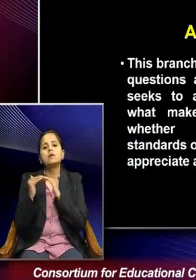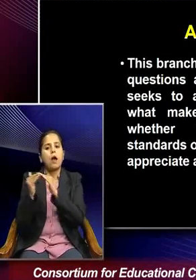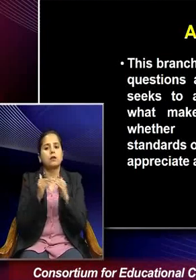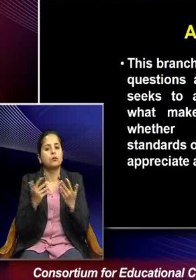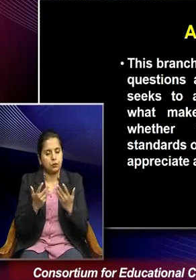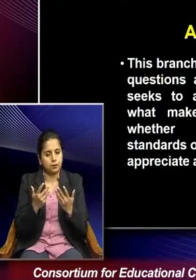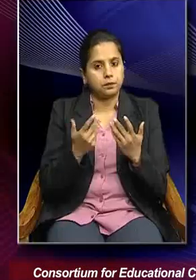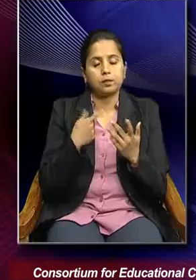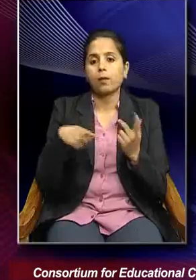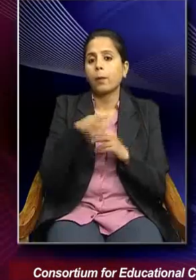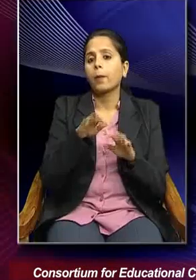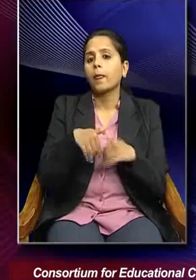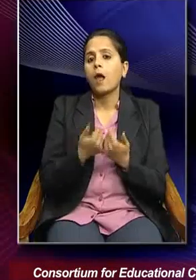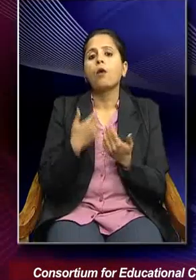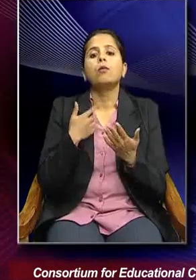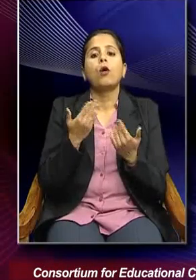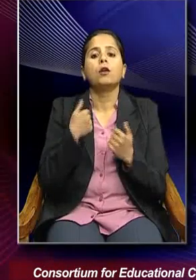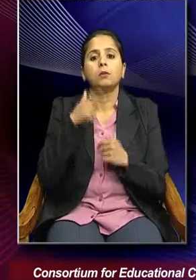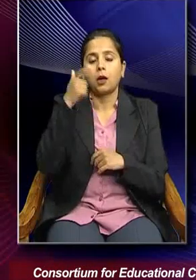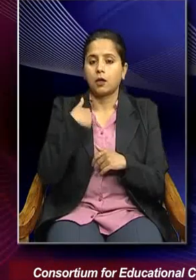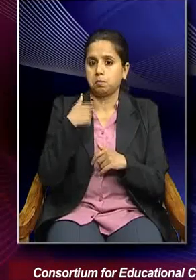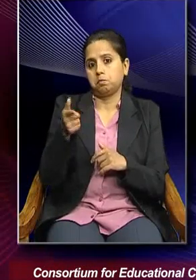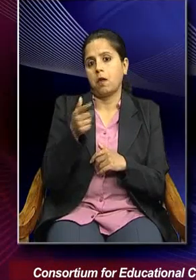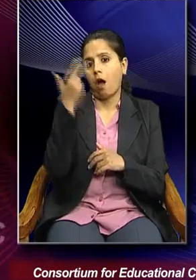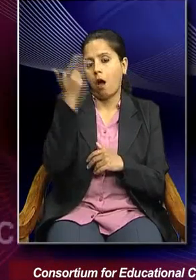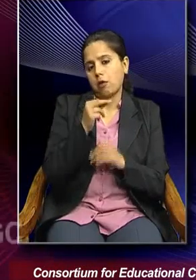So how can we appreciate art?